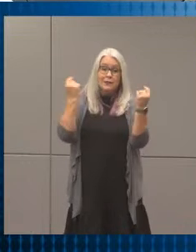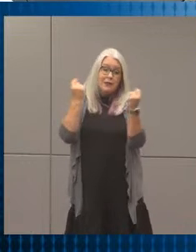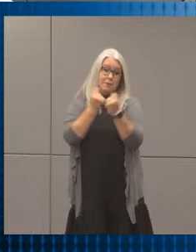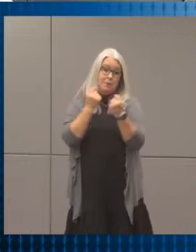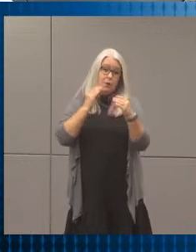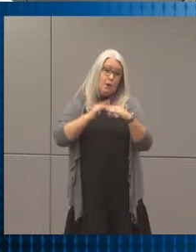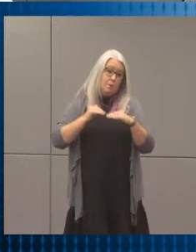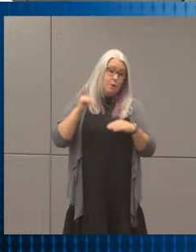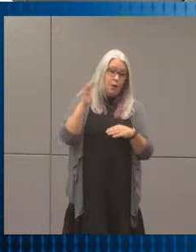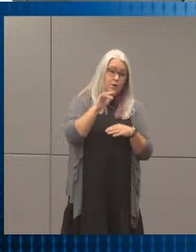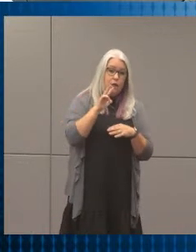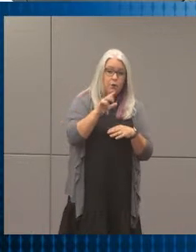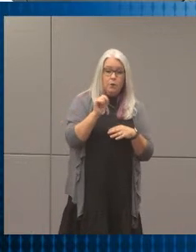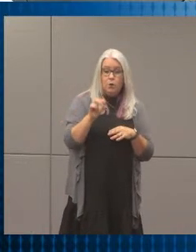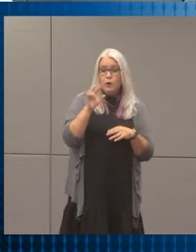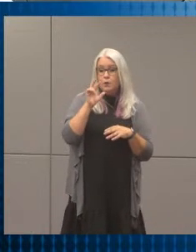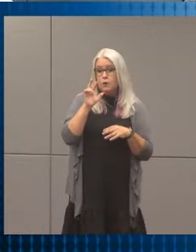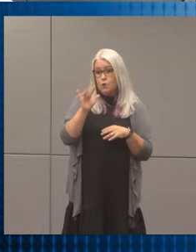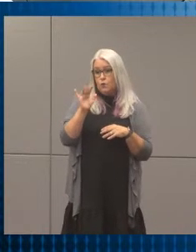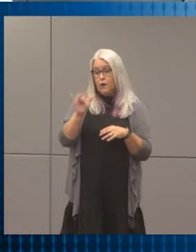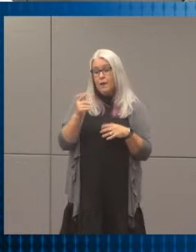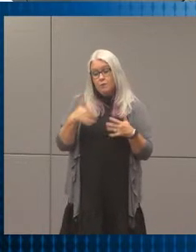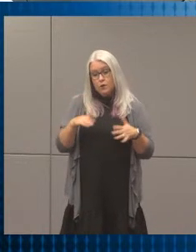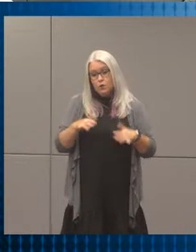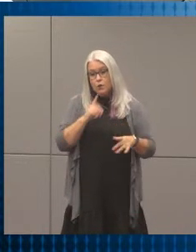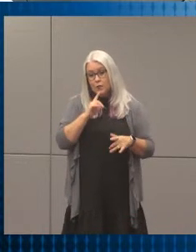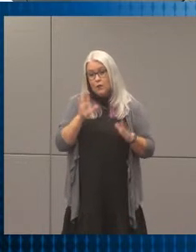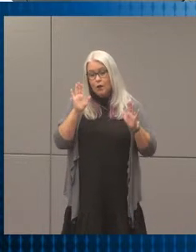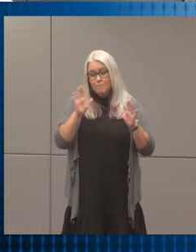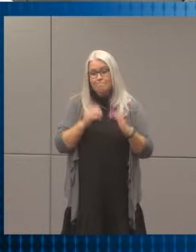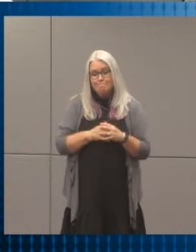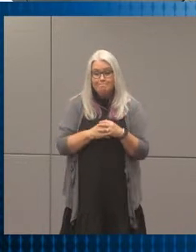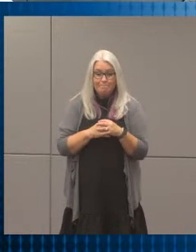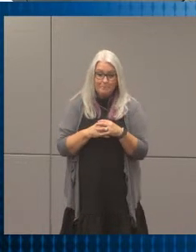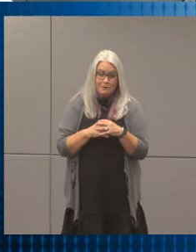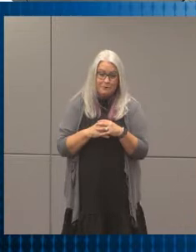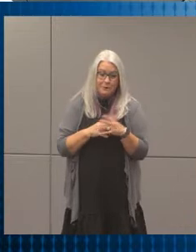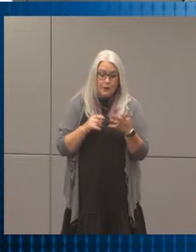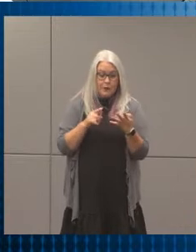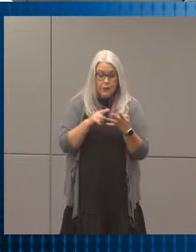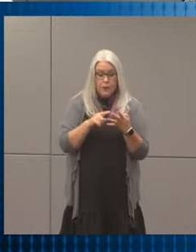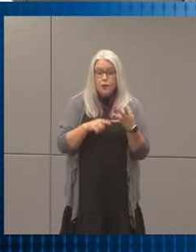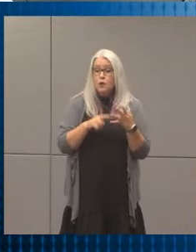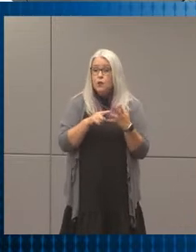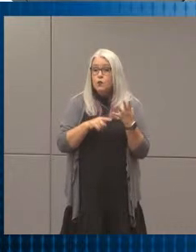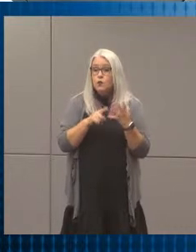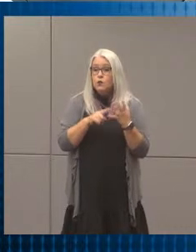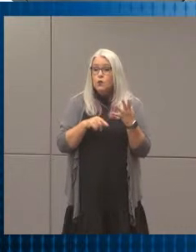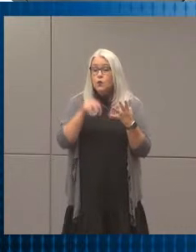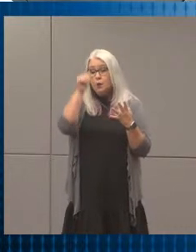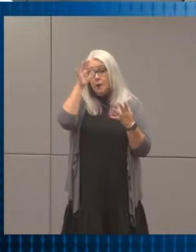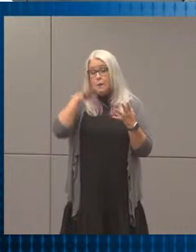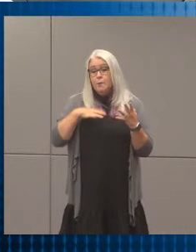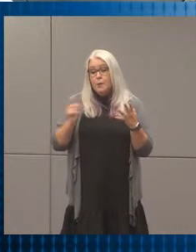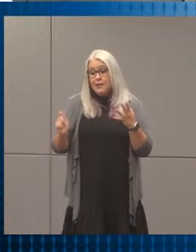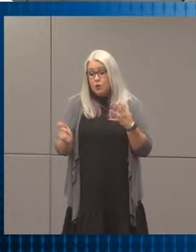a 3.25, which is pretty exceptional. The other 2 programs that we have, our men's golf